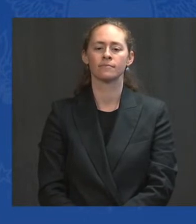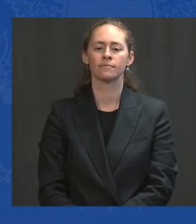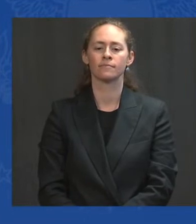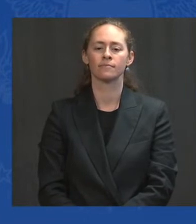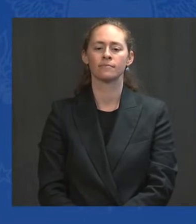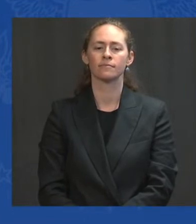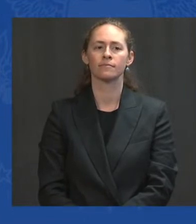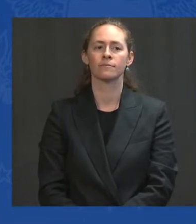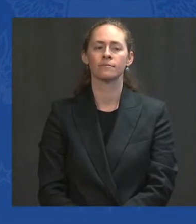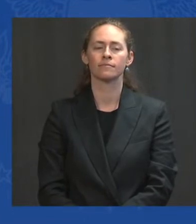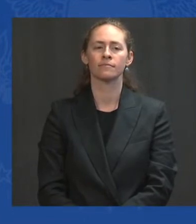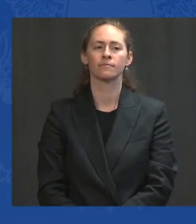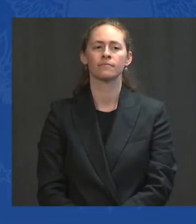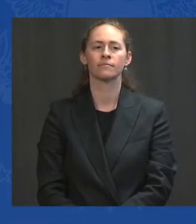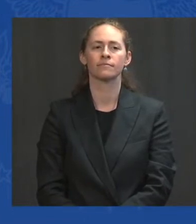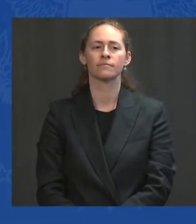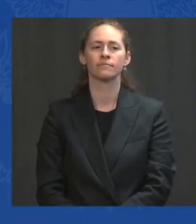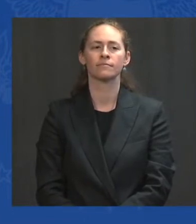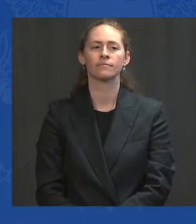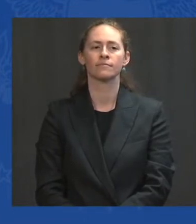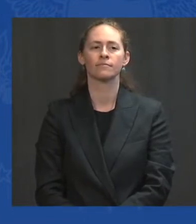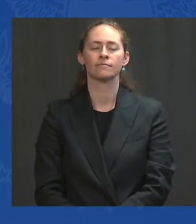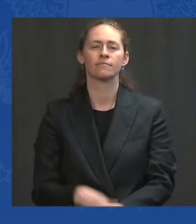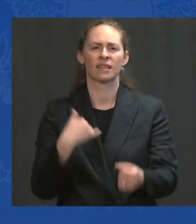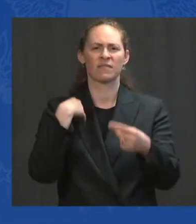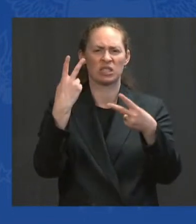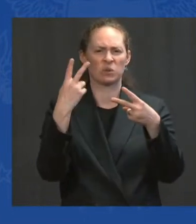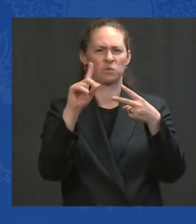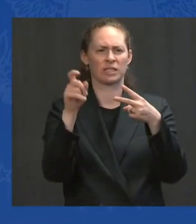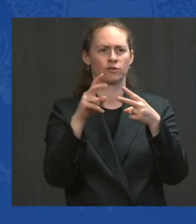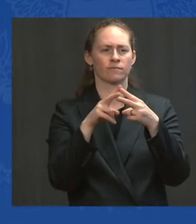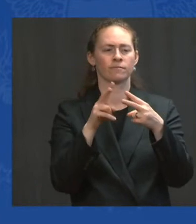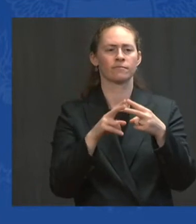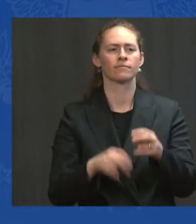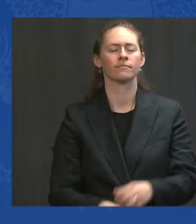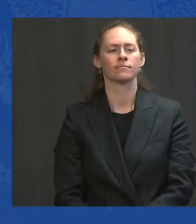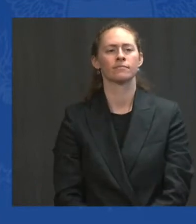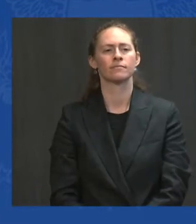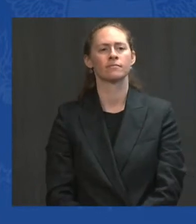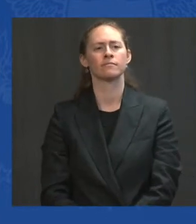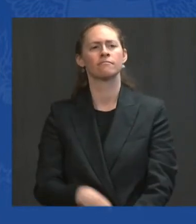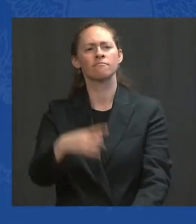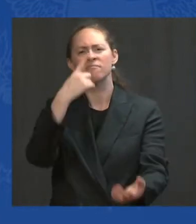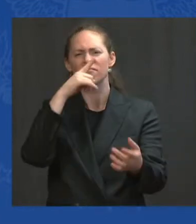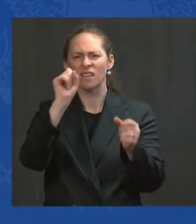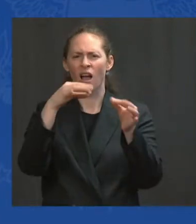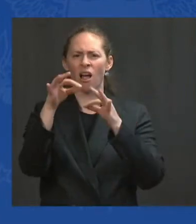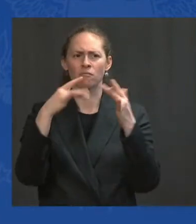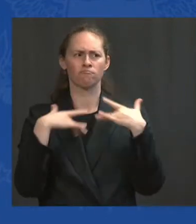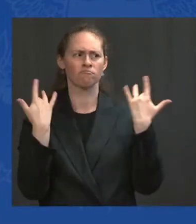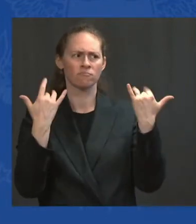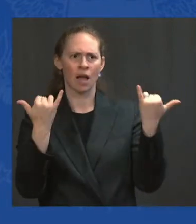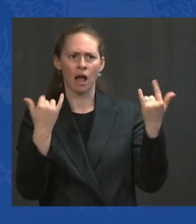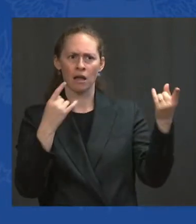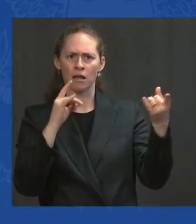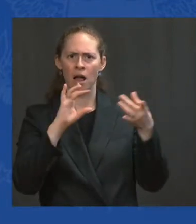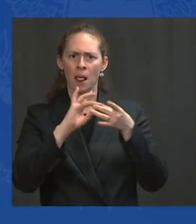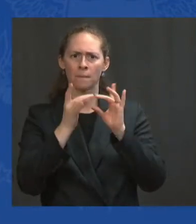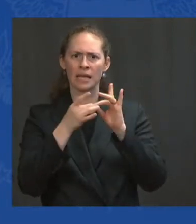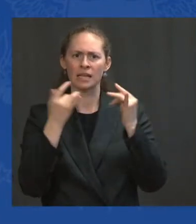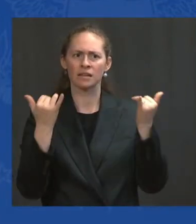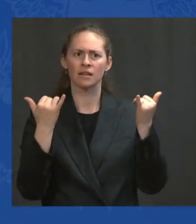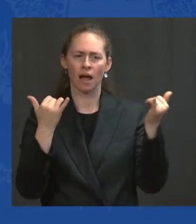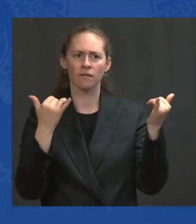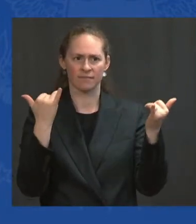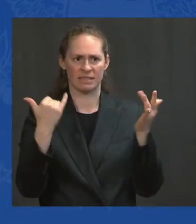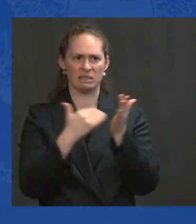Thanks very much. Two questions. Jeff, could you weigh in on the Olympics and given the new state of emergency,